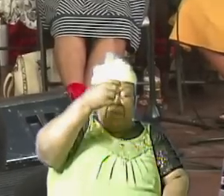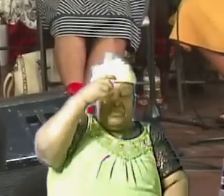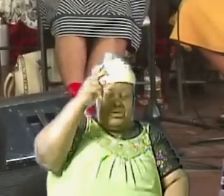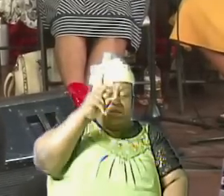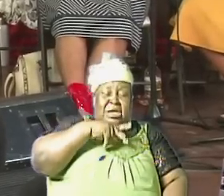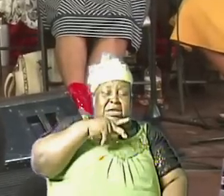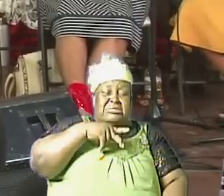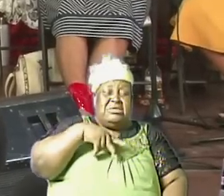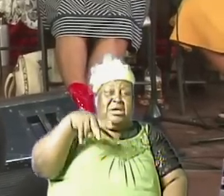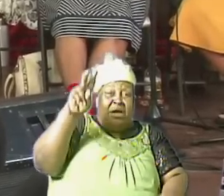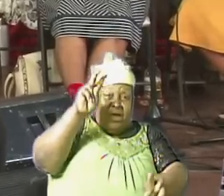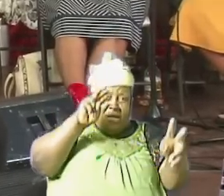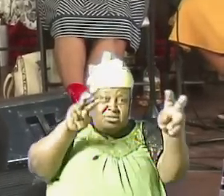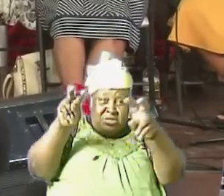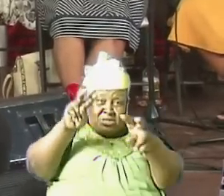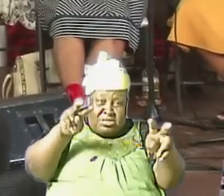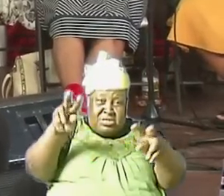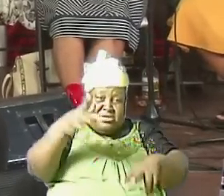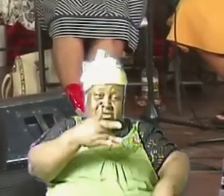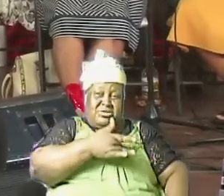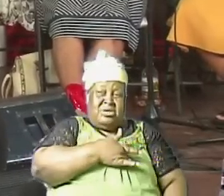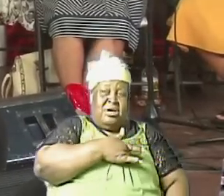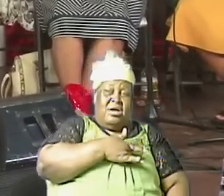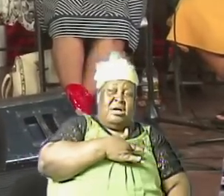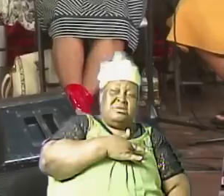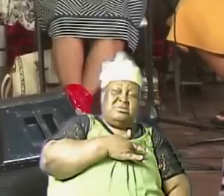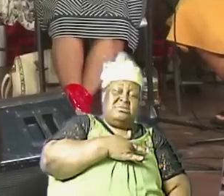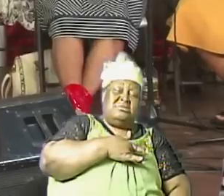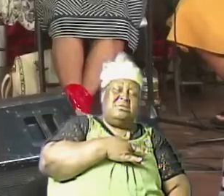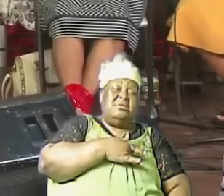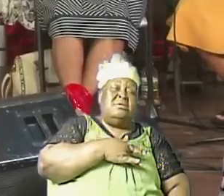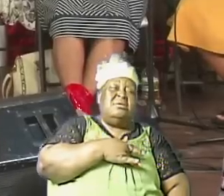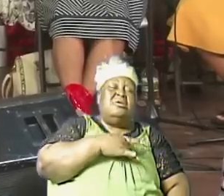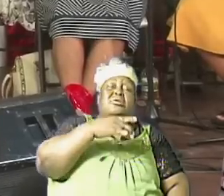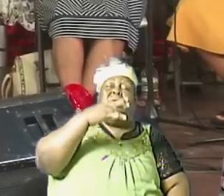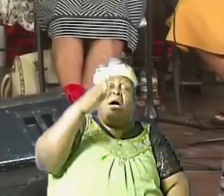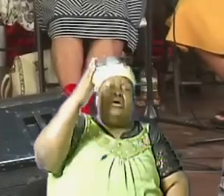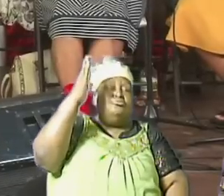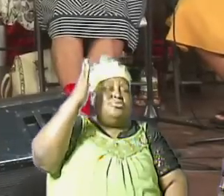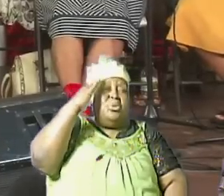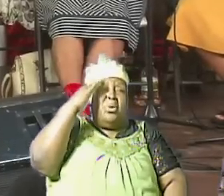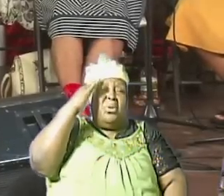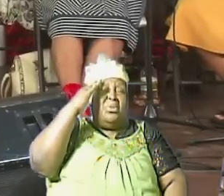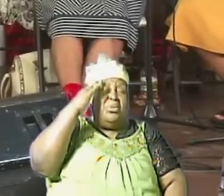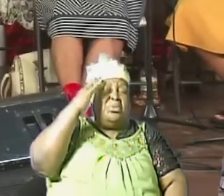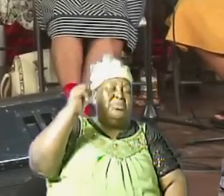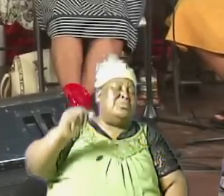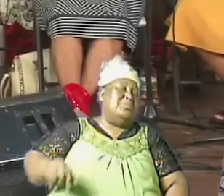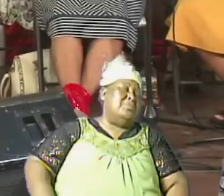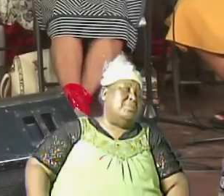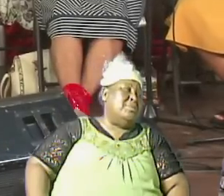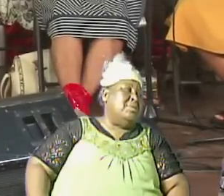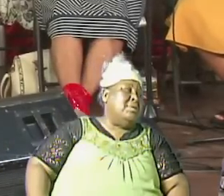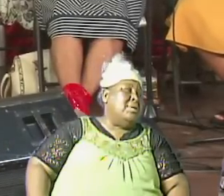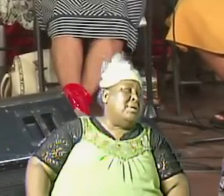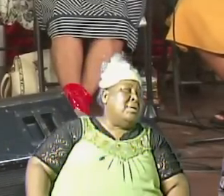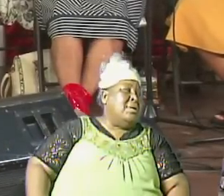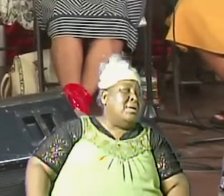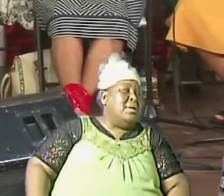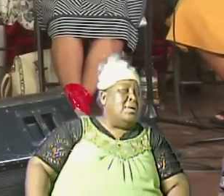all pretense and search the hearts and know. Lord